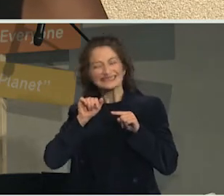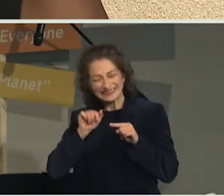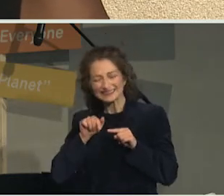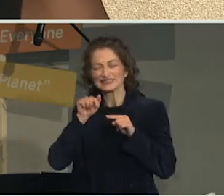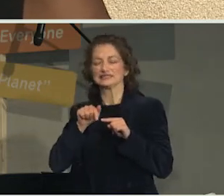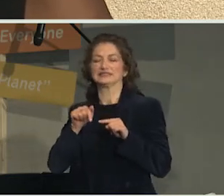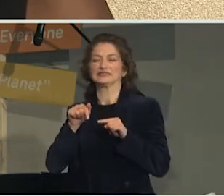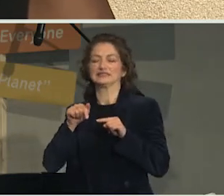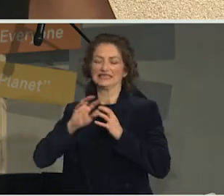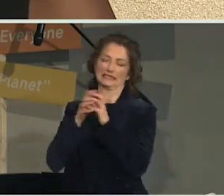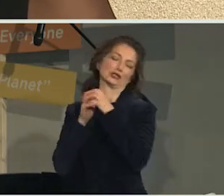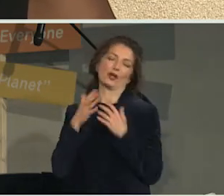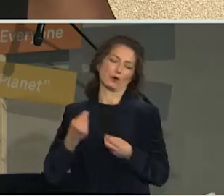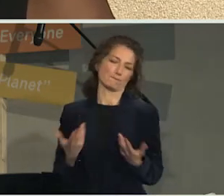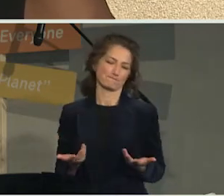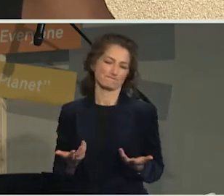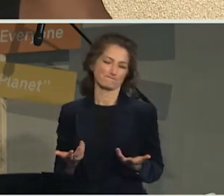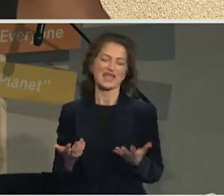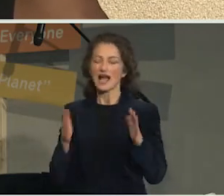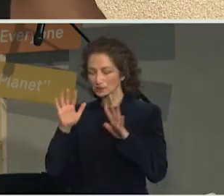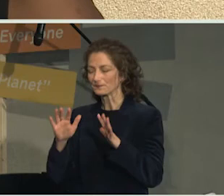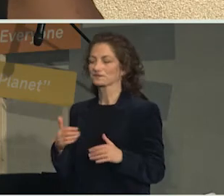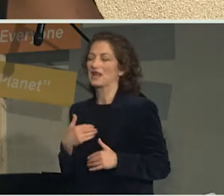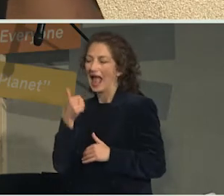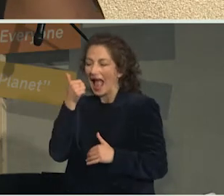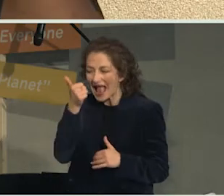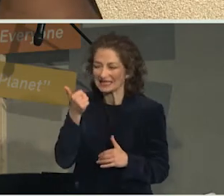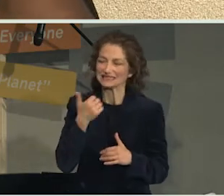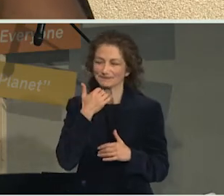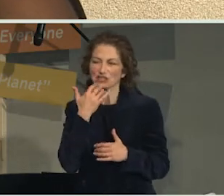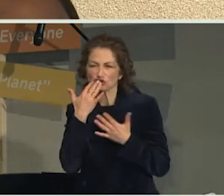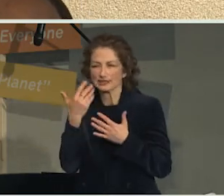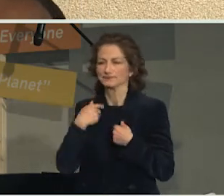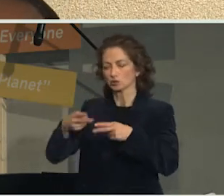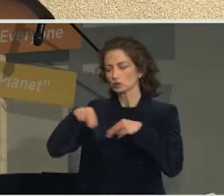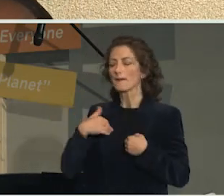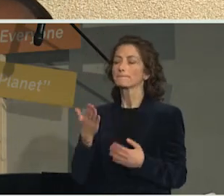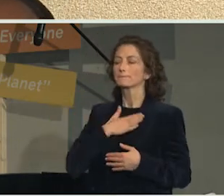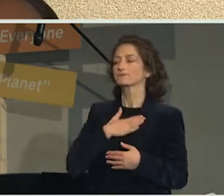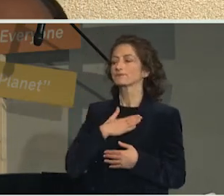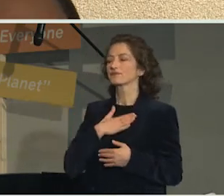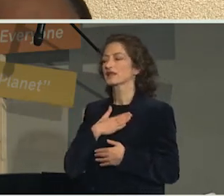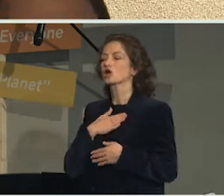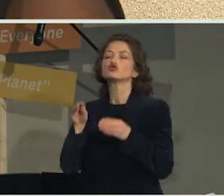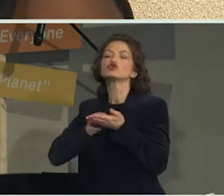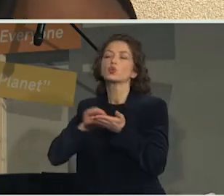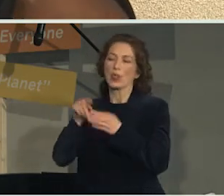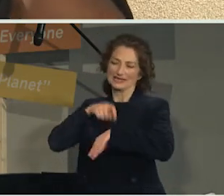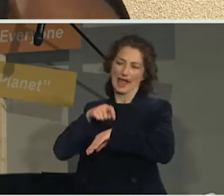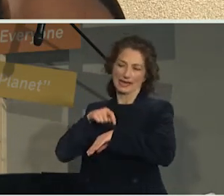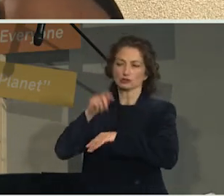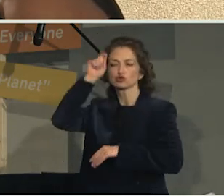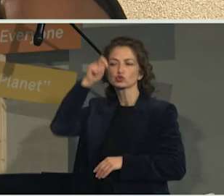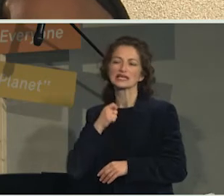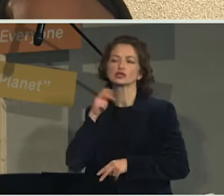alliances. Now, the moment I want to share with you takes me back to law school. I received an